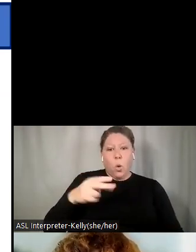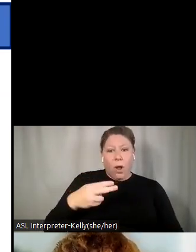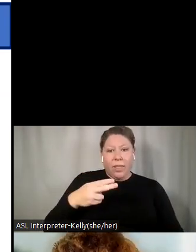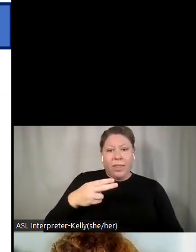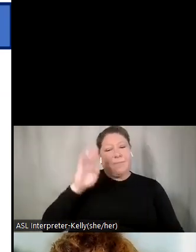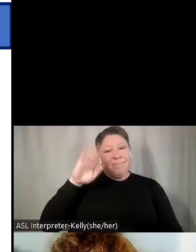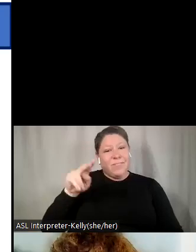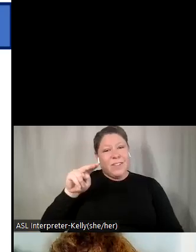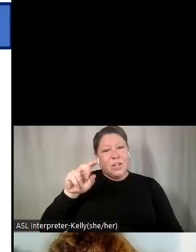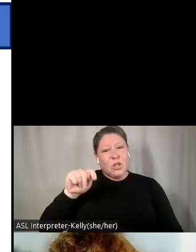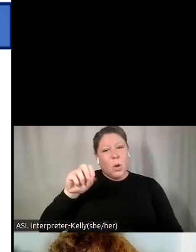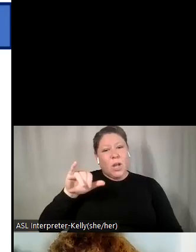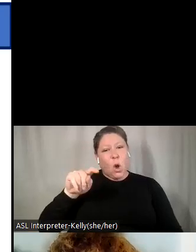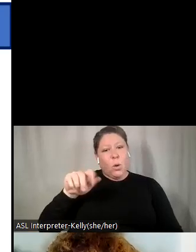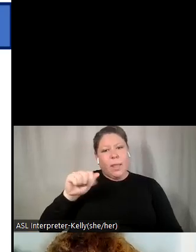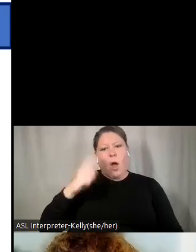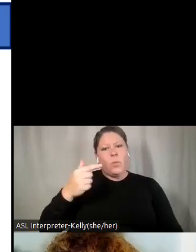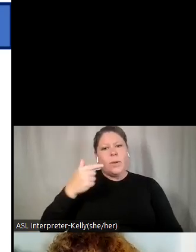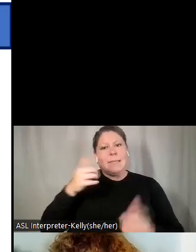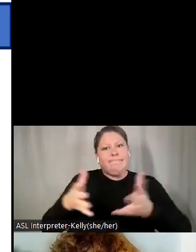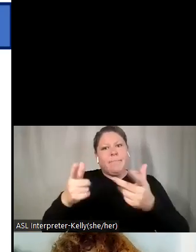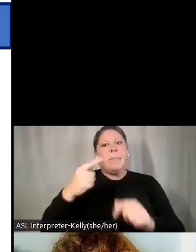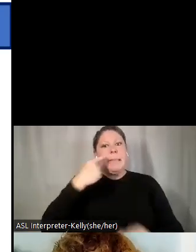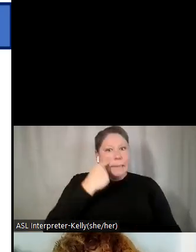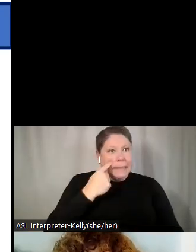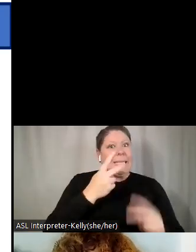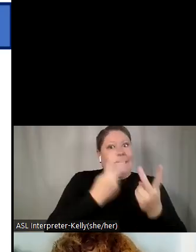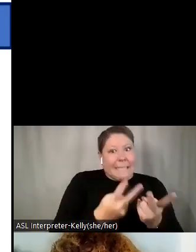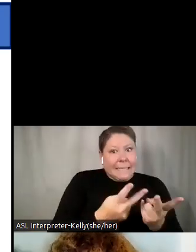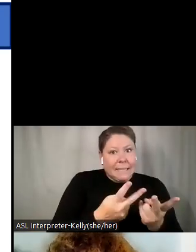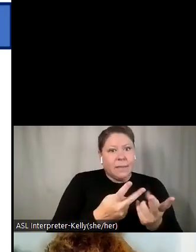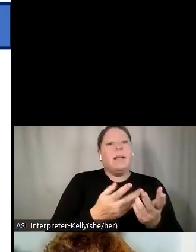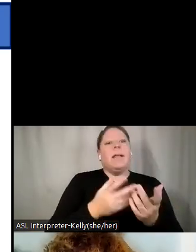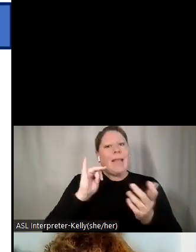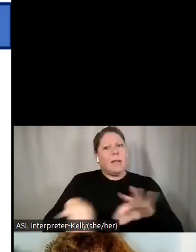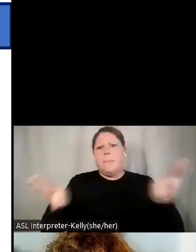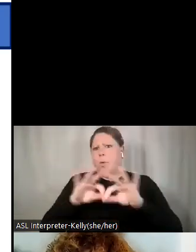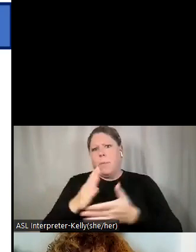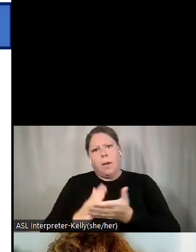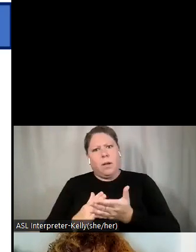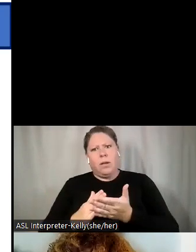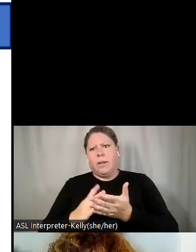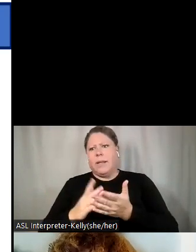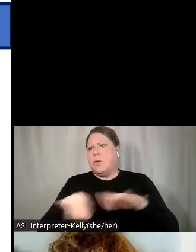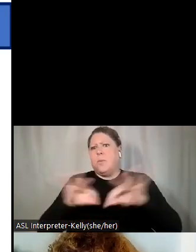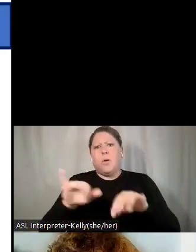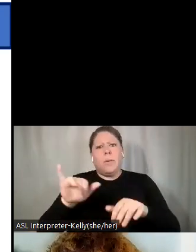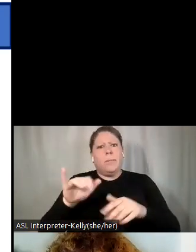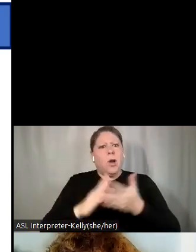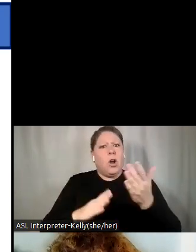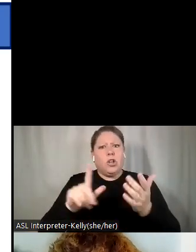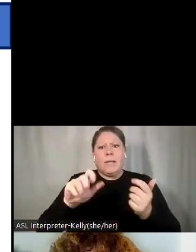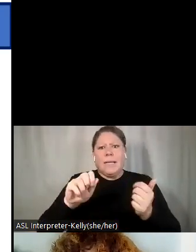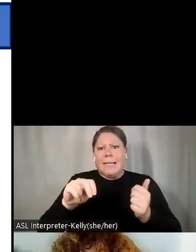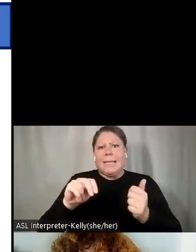key feature in understanding problems well. It's a key part of being a lean leader. It's a key part of understanding the burden of the